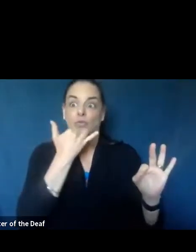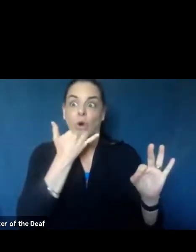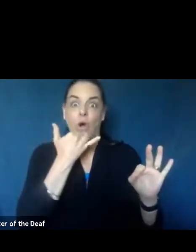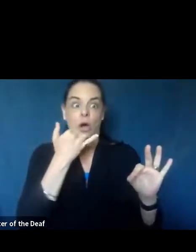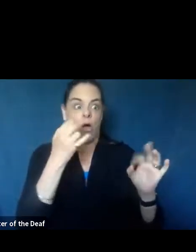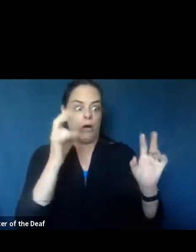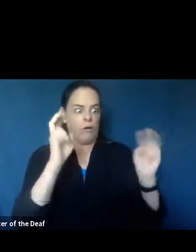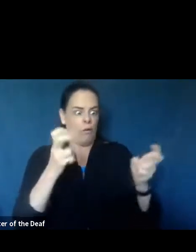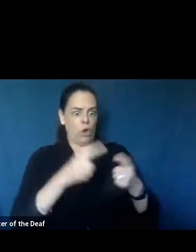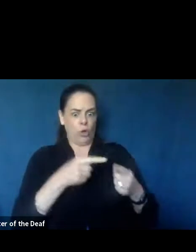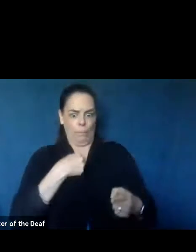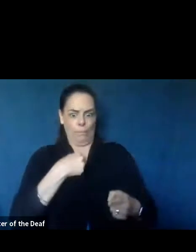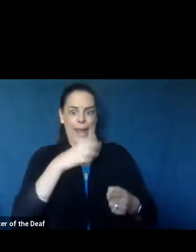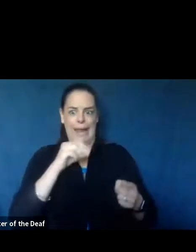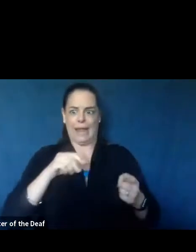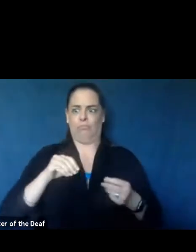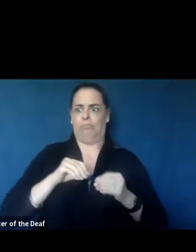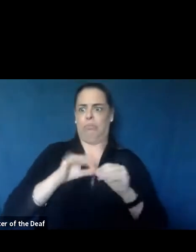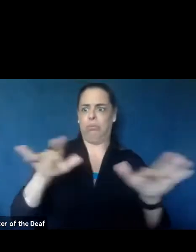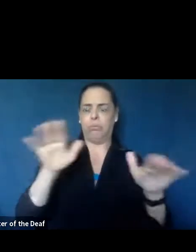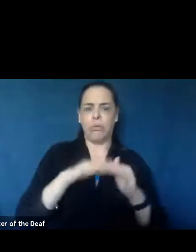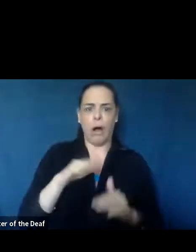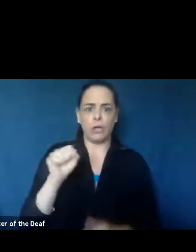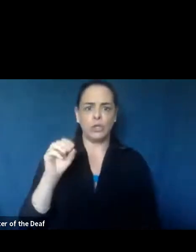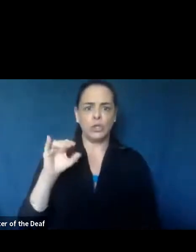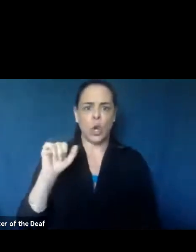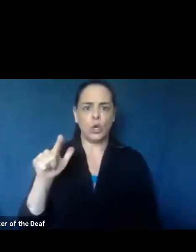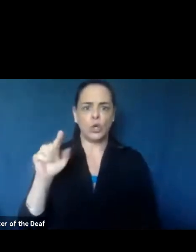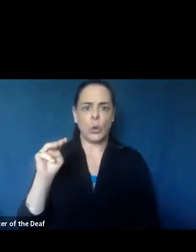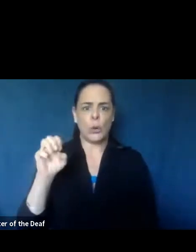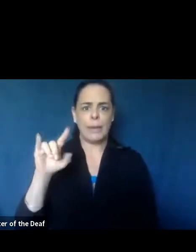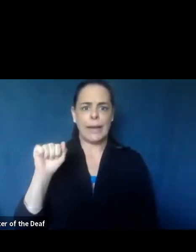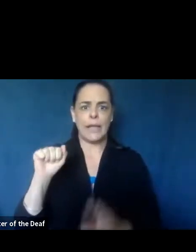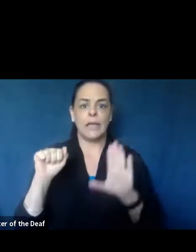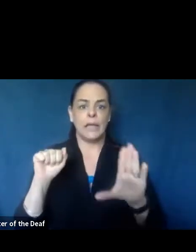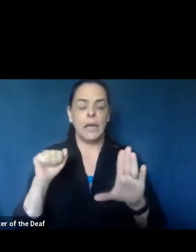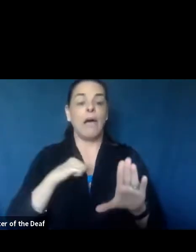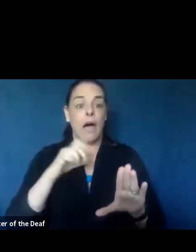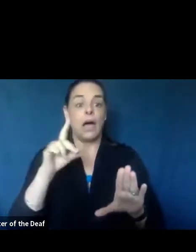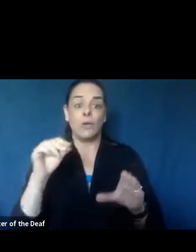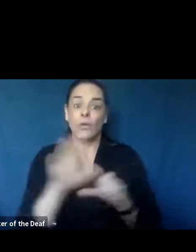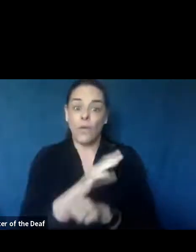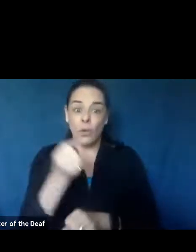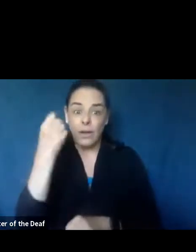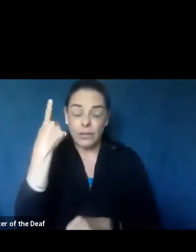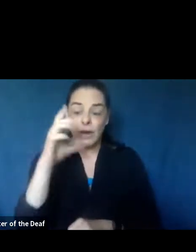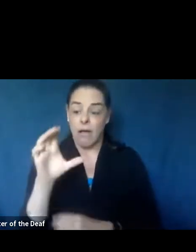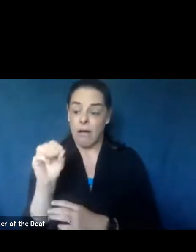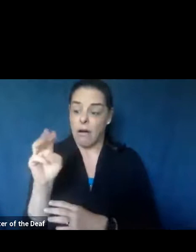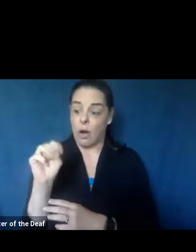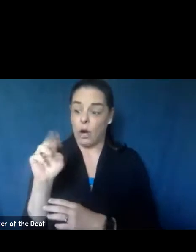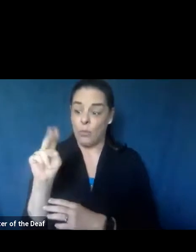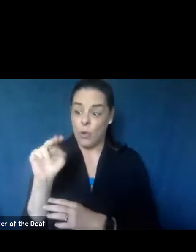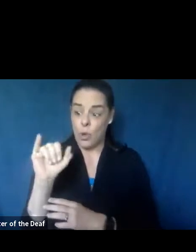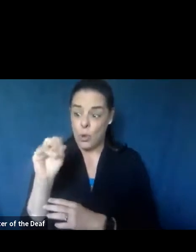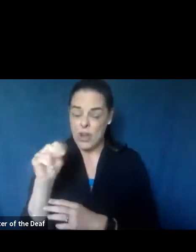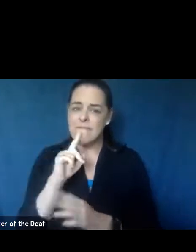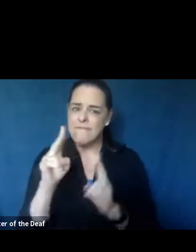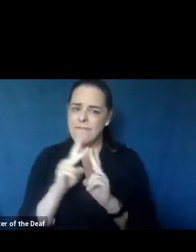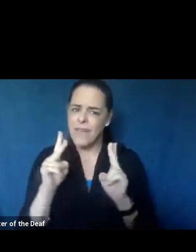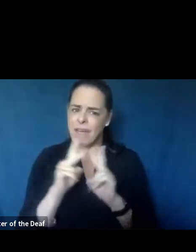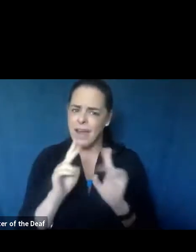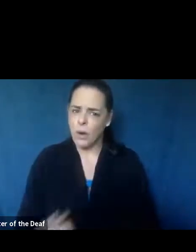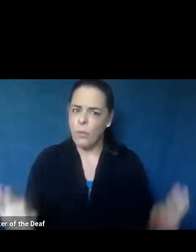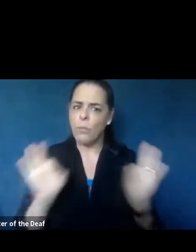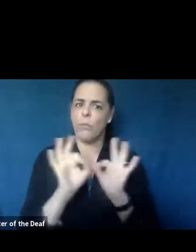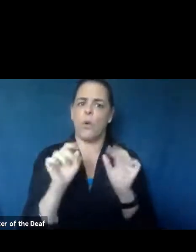is circulating on social media. I completely understand how important communion is to our faith community. As